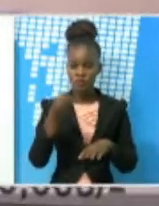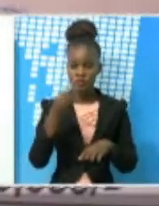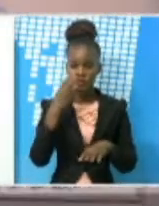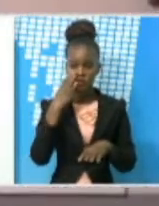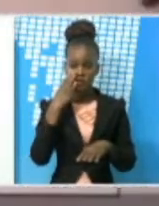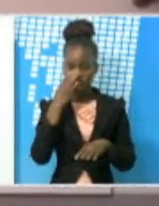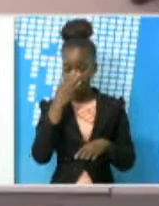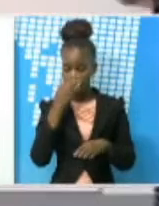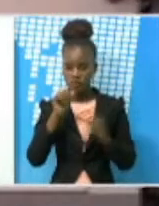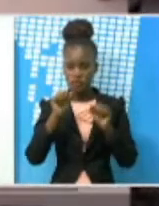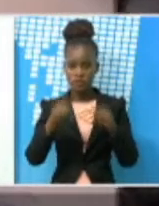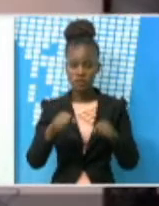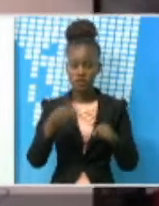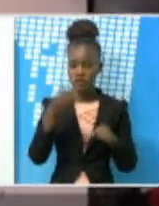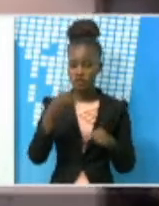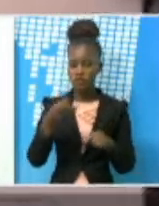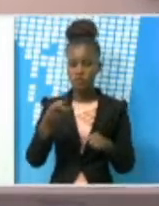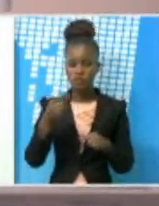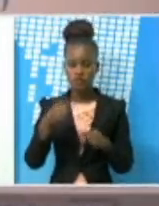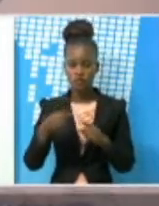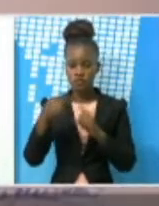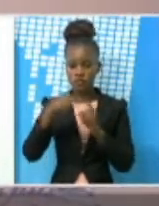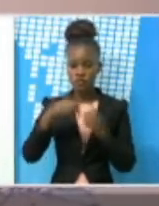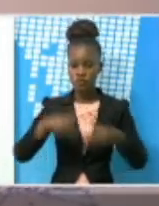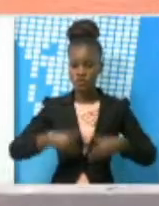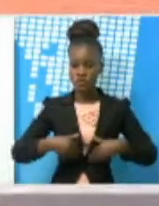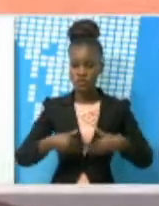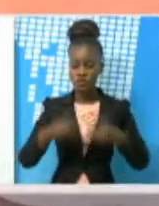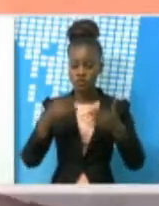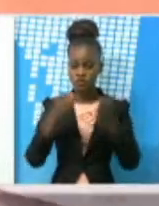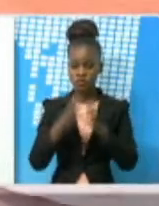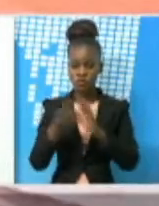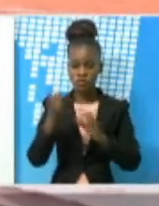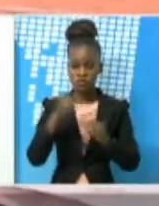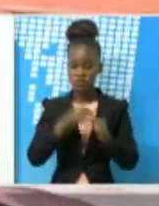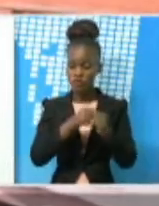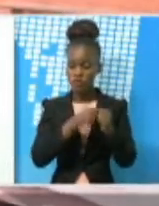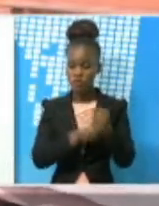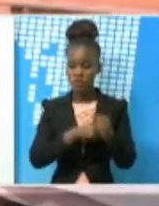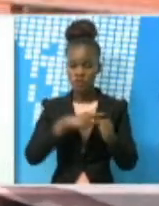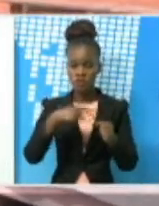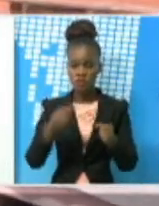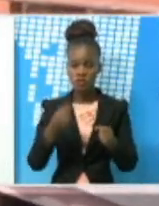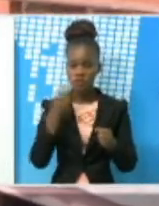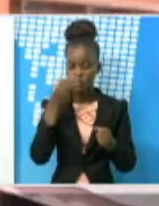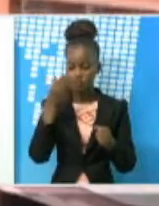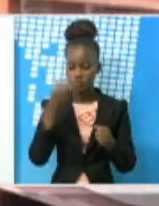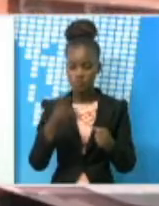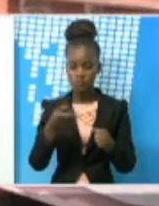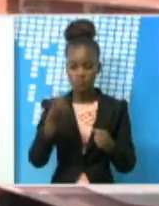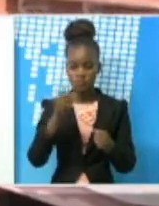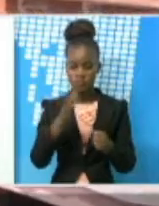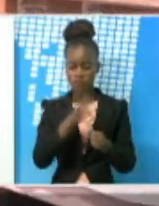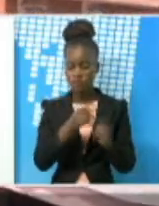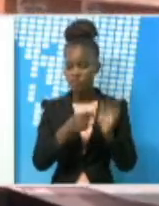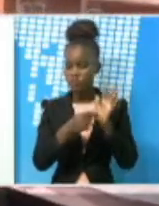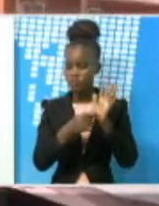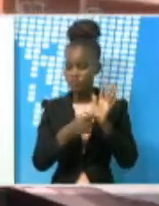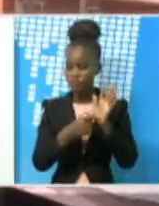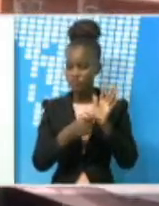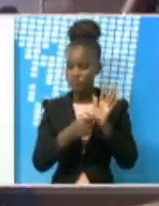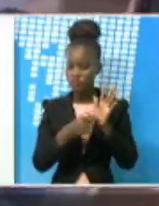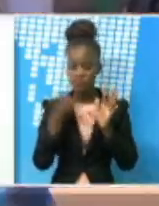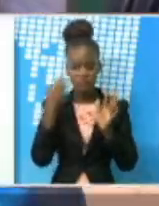has been disbursed towards the Youth and Women Fund to support economic growth, which is a positive indication of the